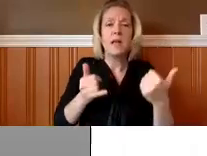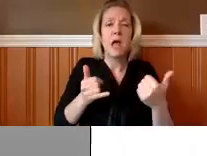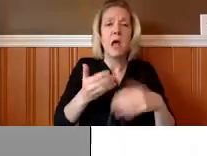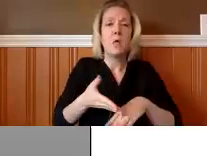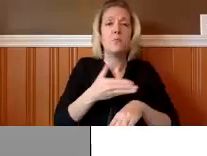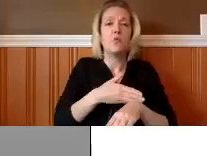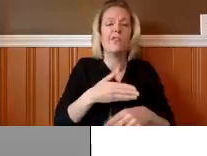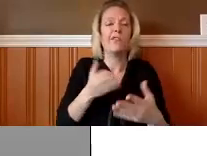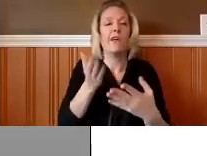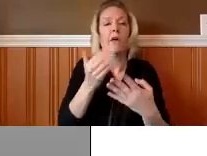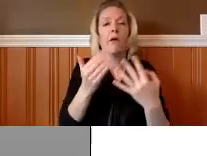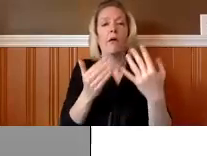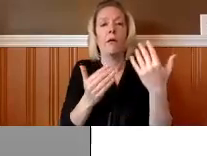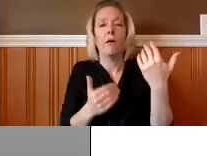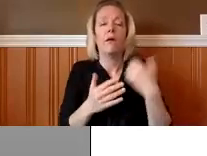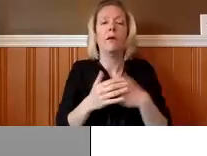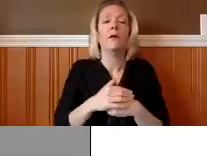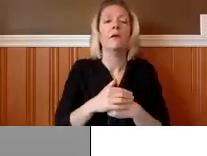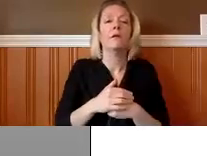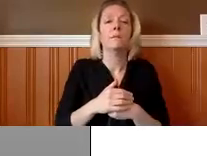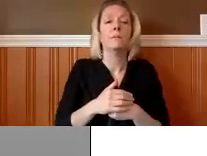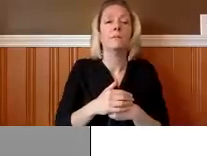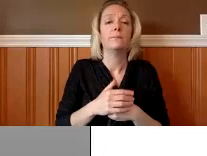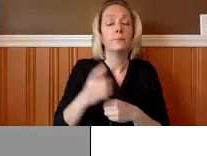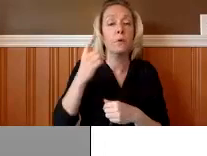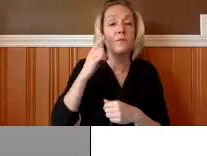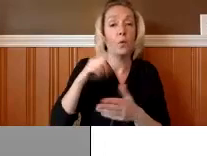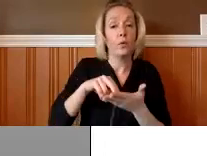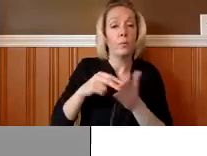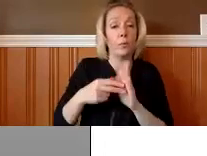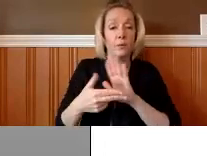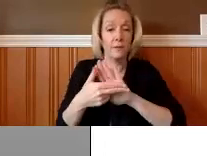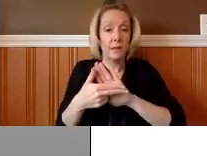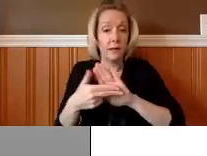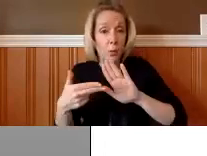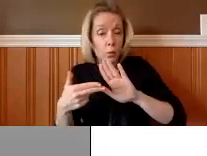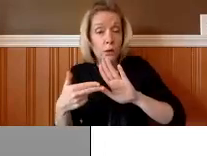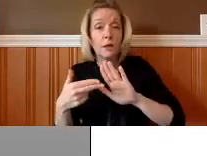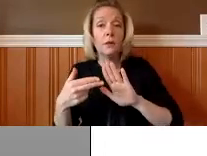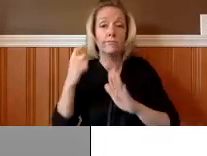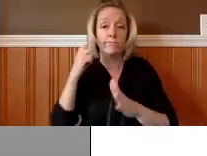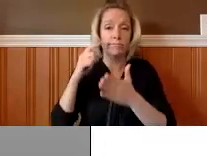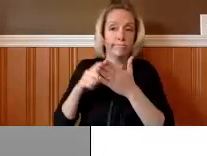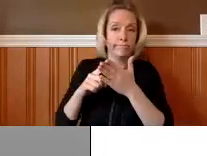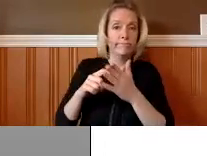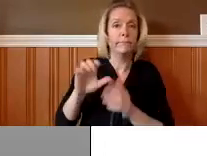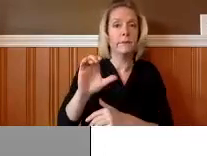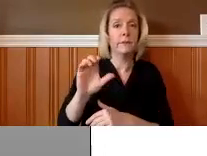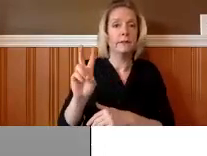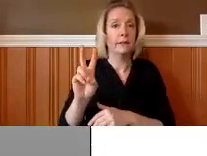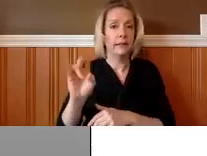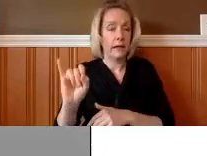So in diagnosing and identifying CVI, we look at not only